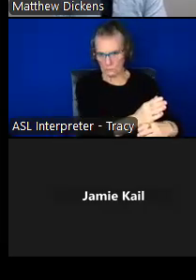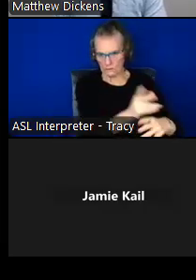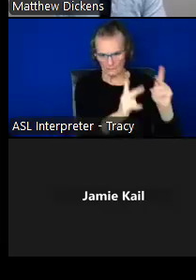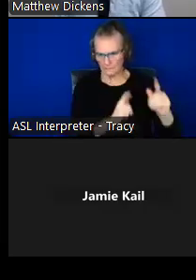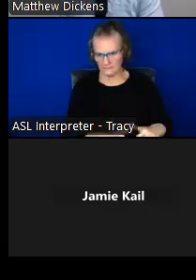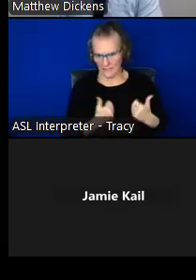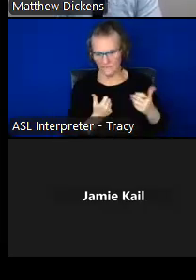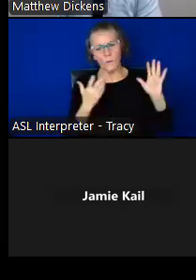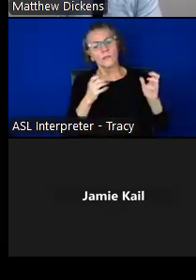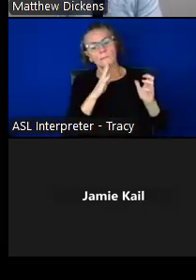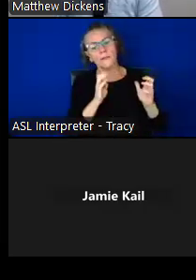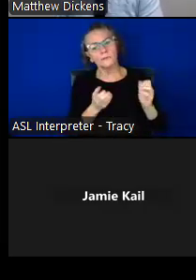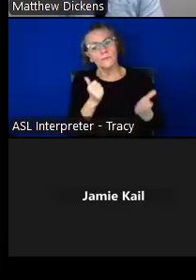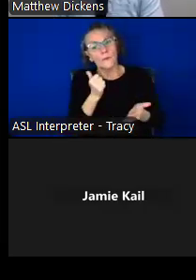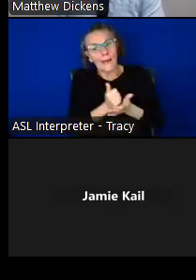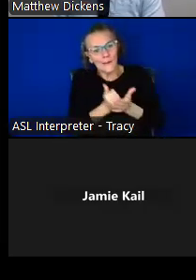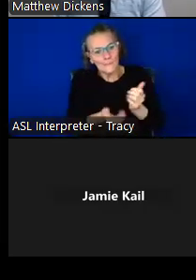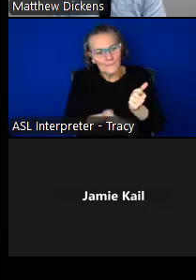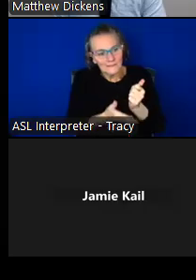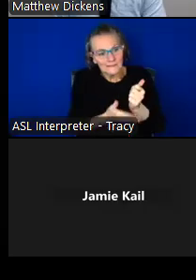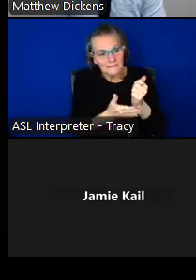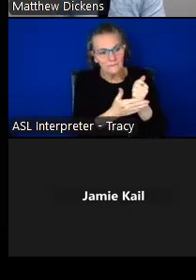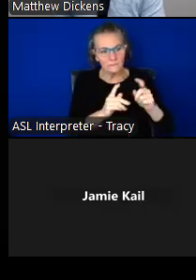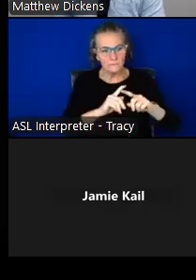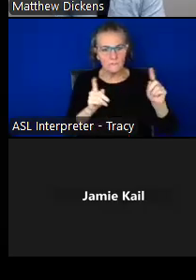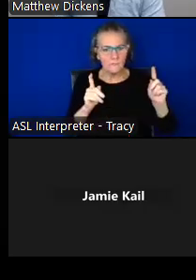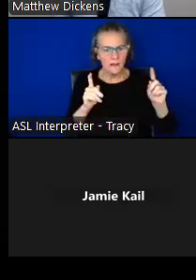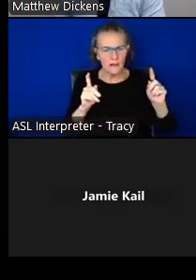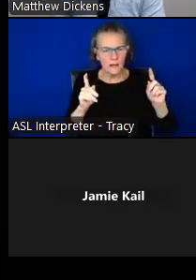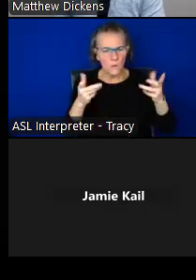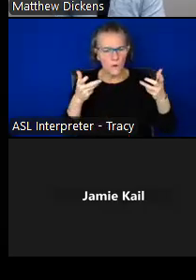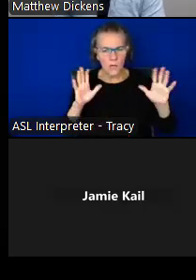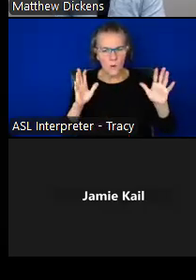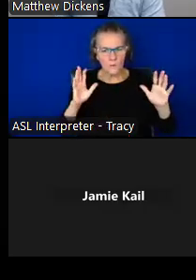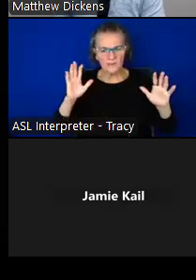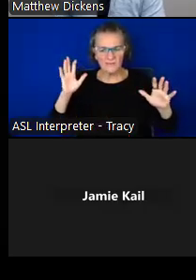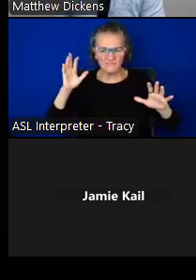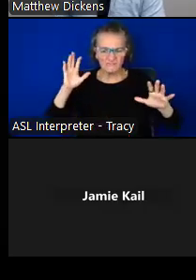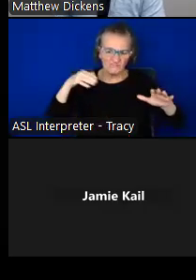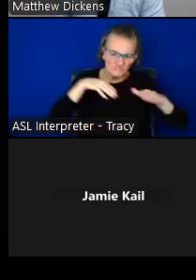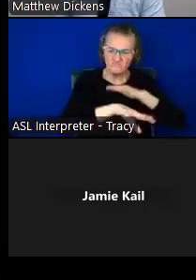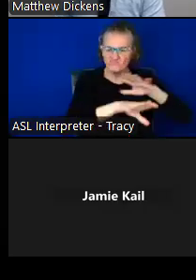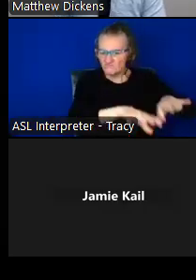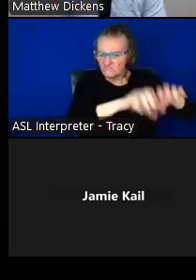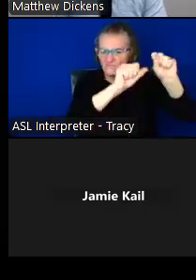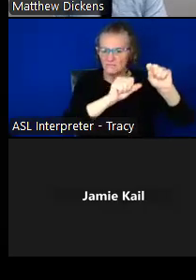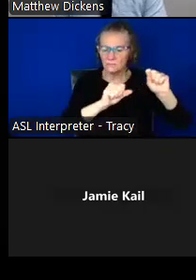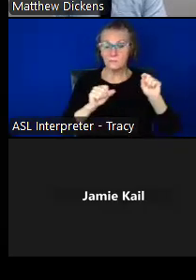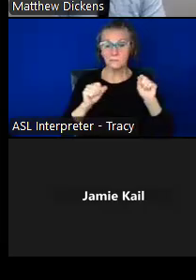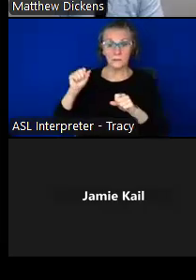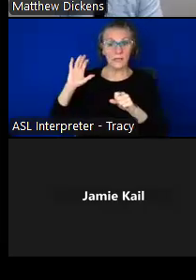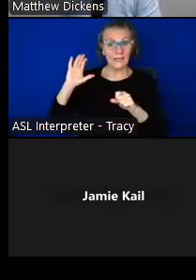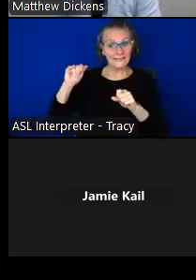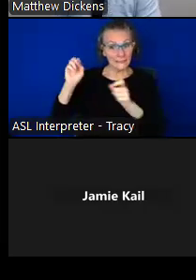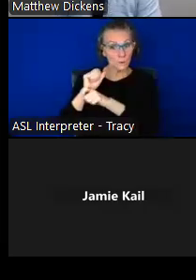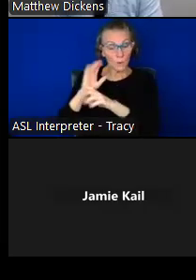Like, we want to be there to help and assist, but we don't want to just go in and take over. So our caseworkers are never